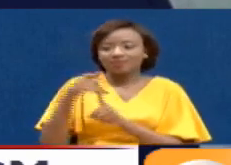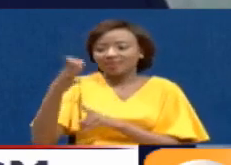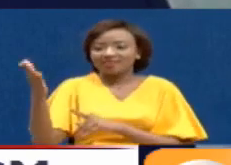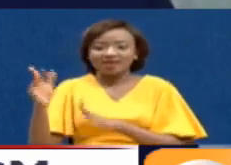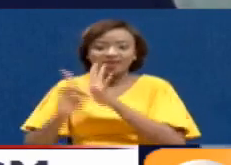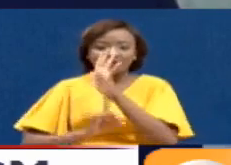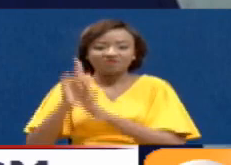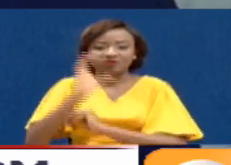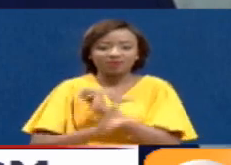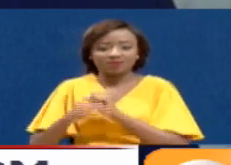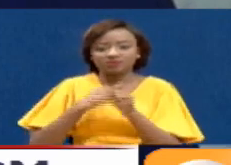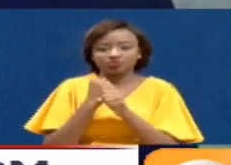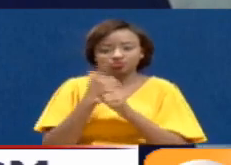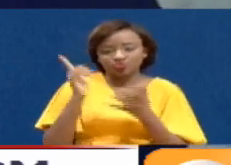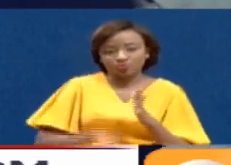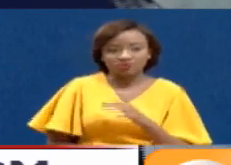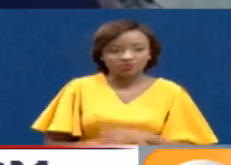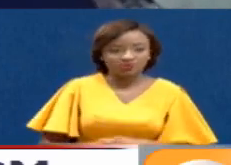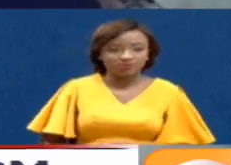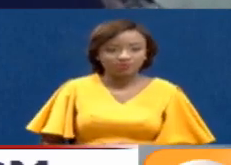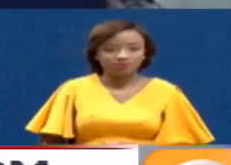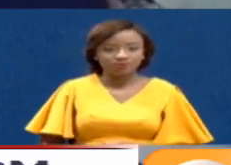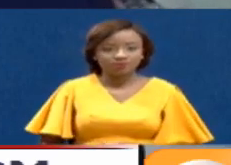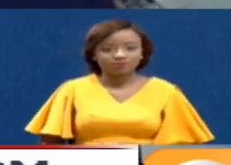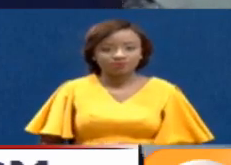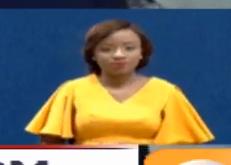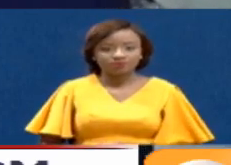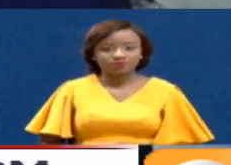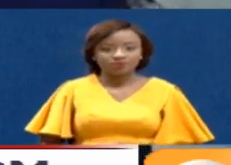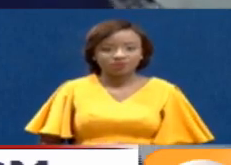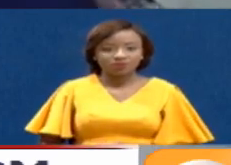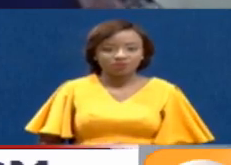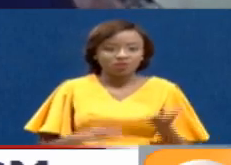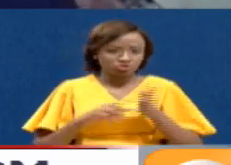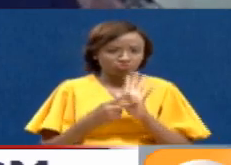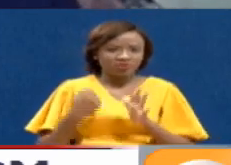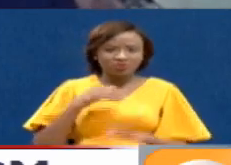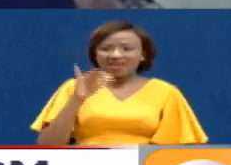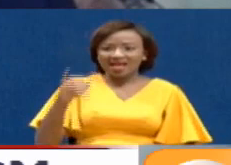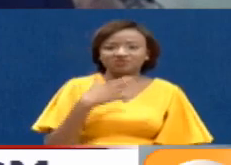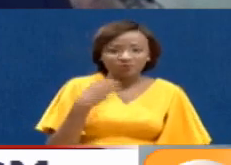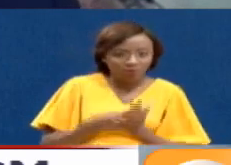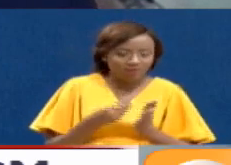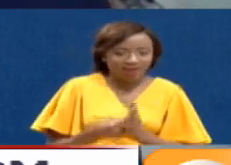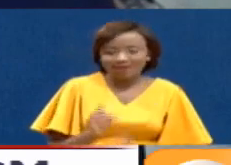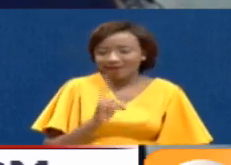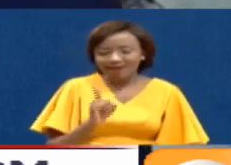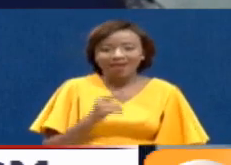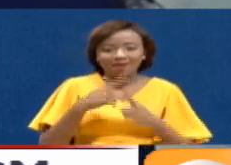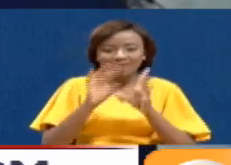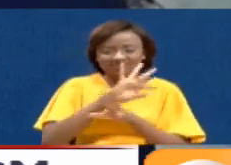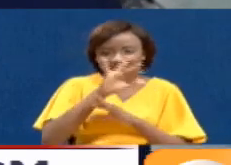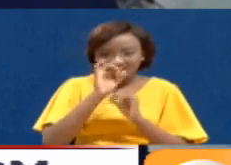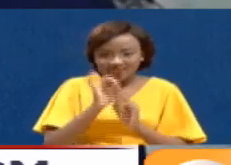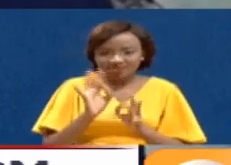countries are being able to do for themselves. Now, this is not asking for any new serious money. If you compute the